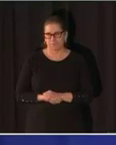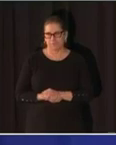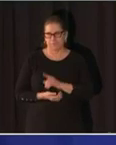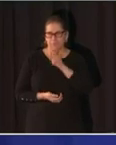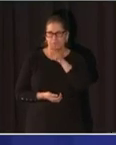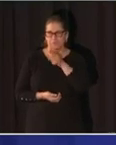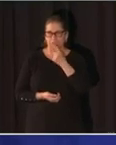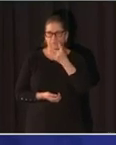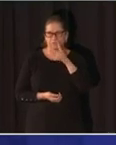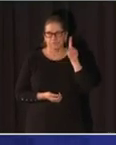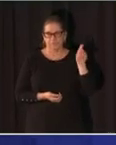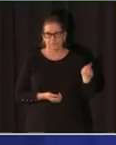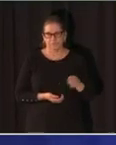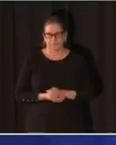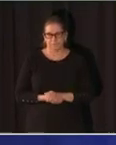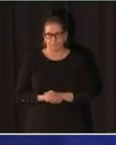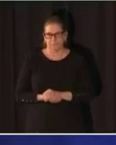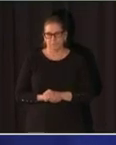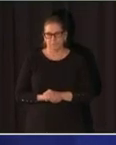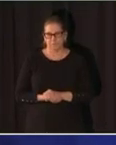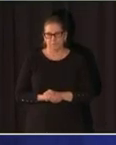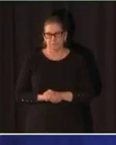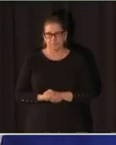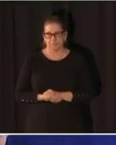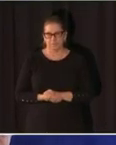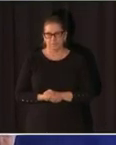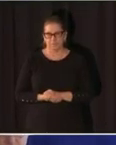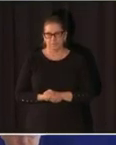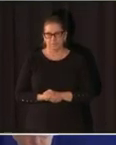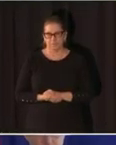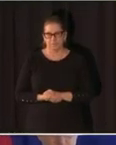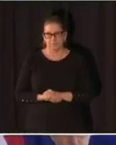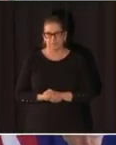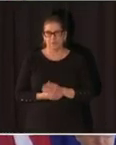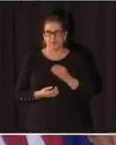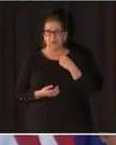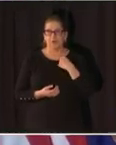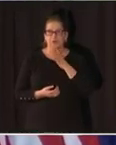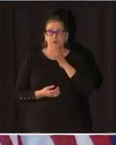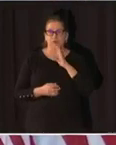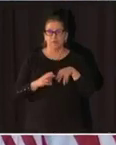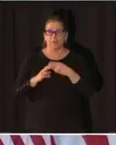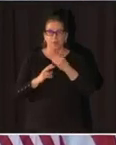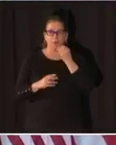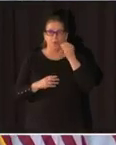Are we seeing any, with the homeless population, are we seeing outbreaks at any particular